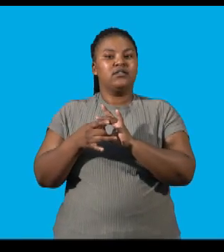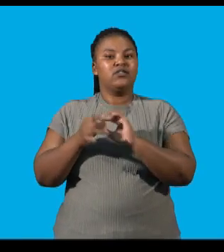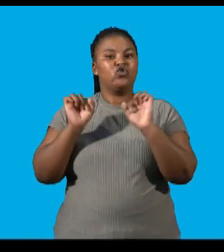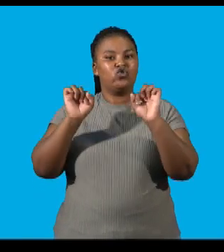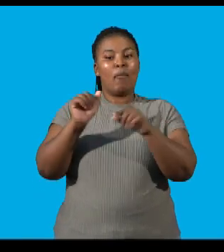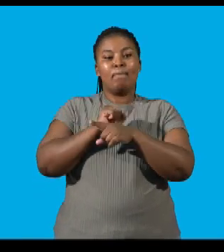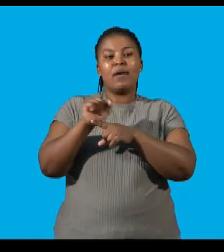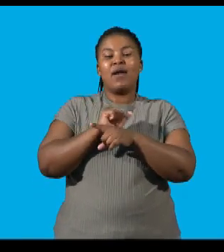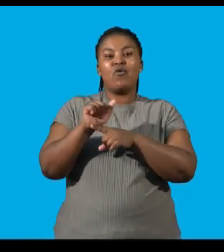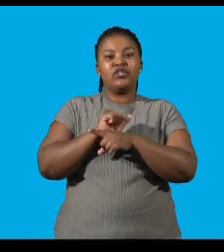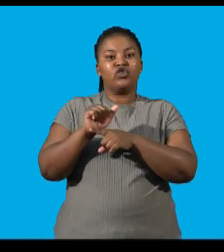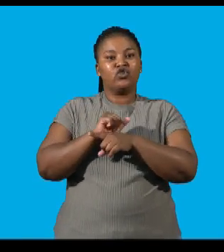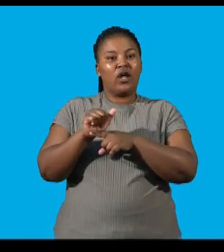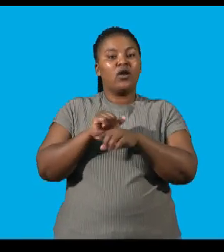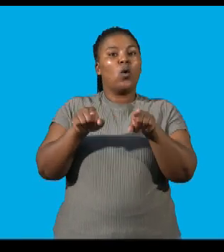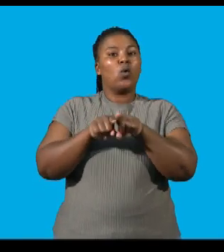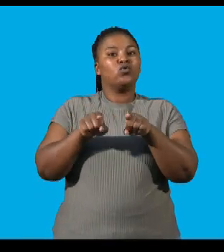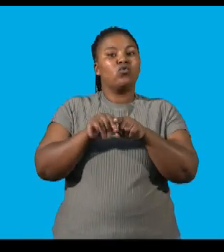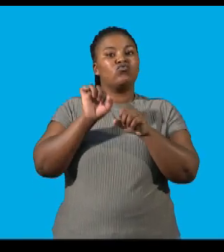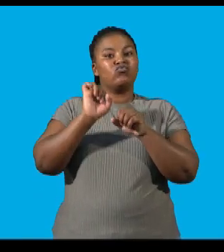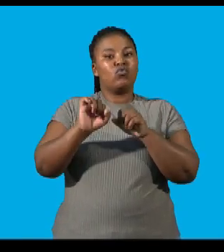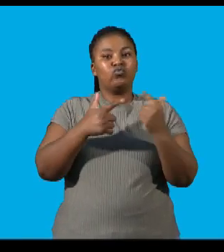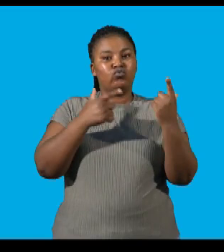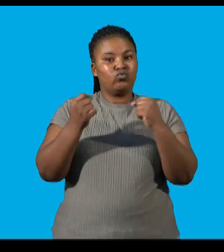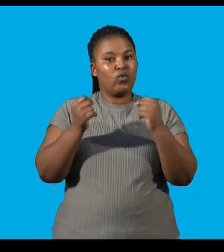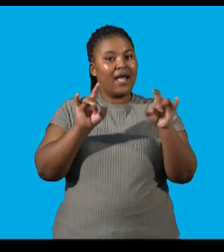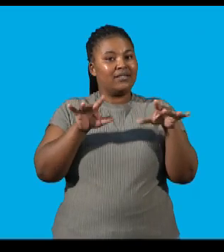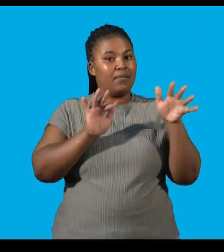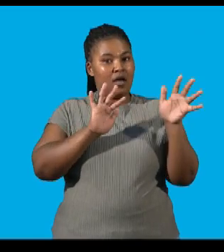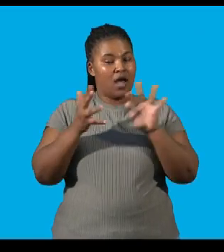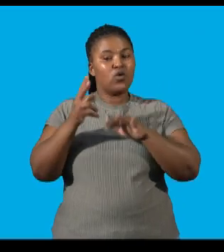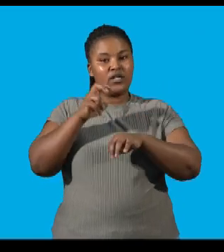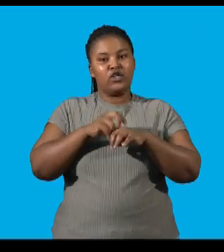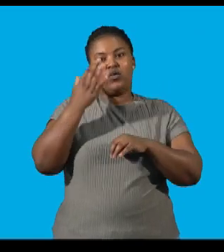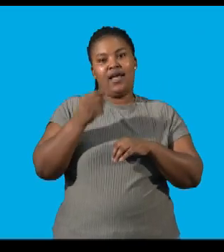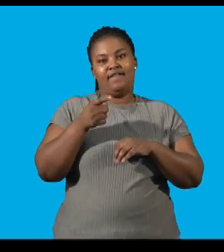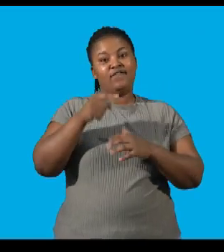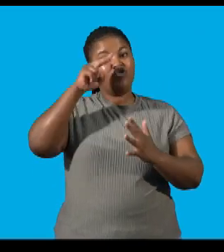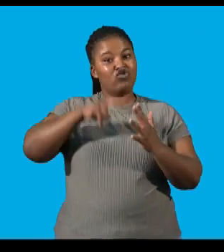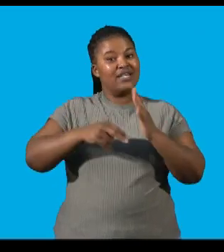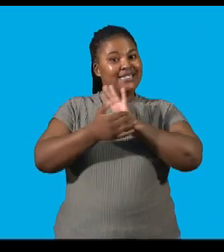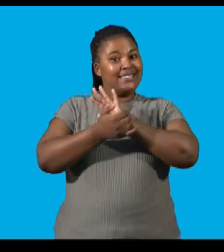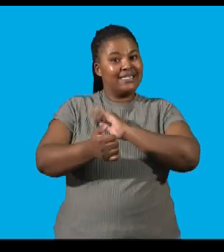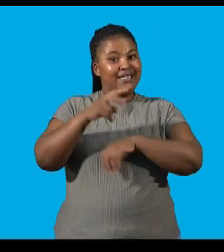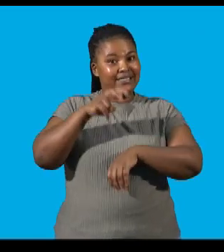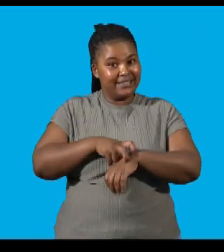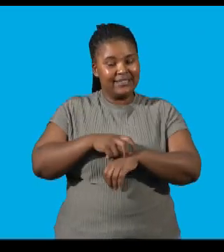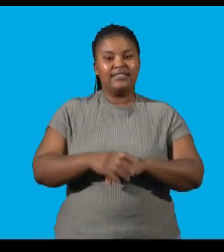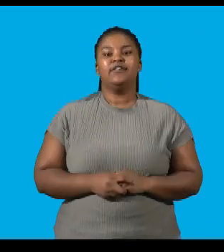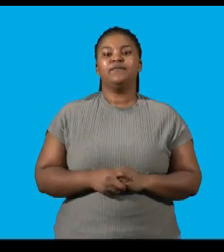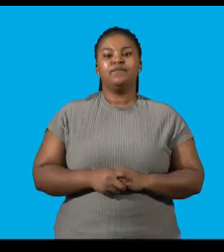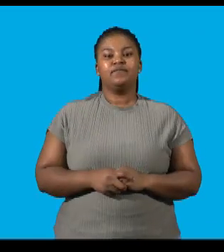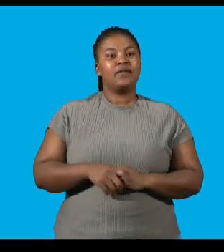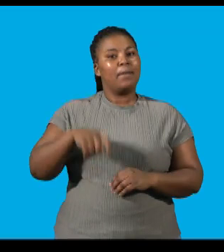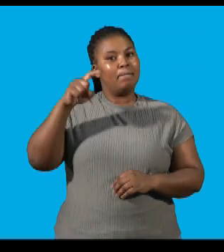in your preparation and handling of the exam. You need to have your reading skills,